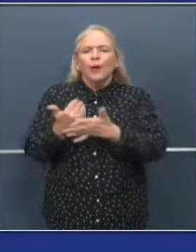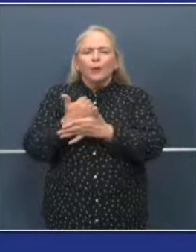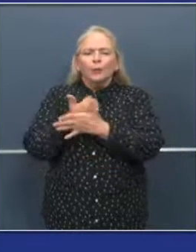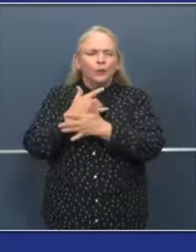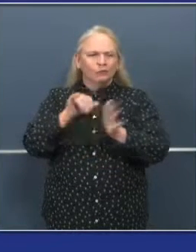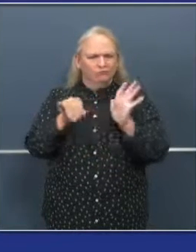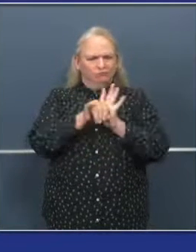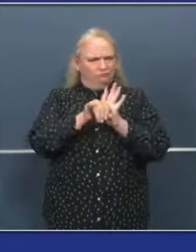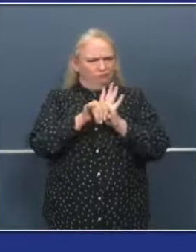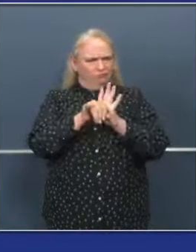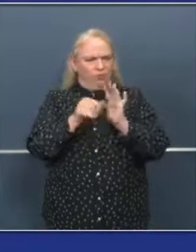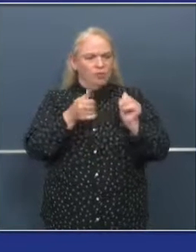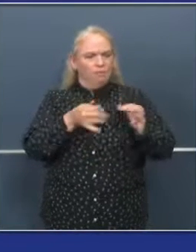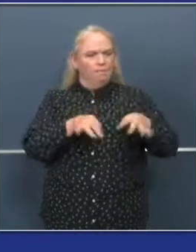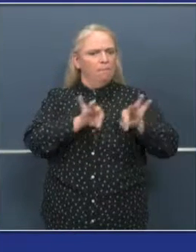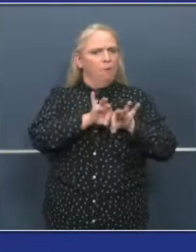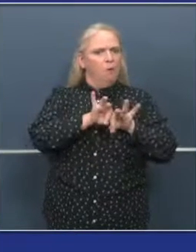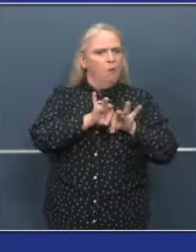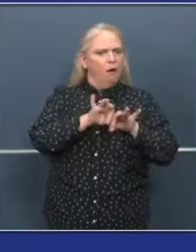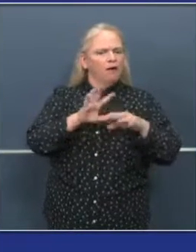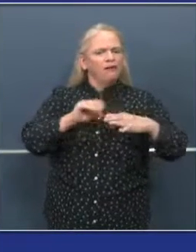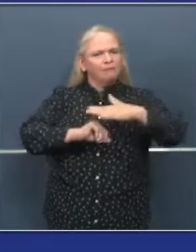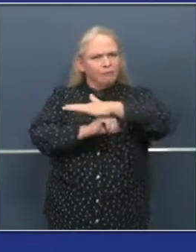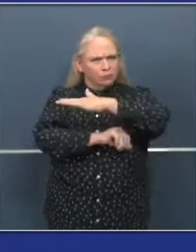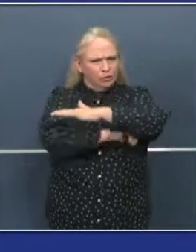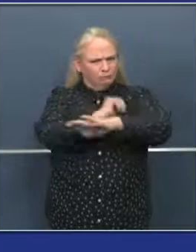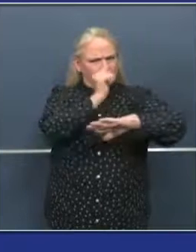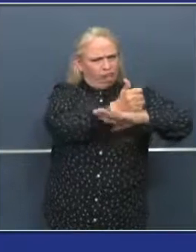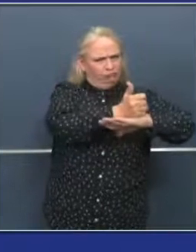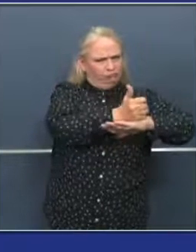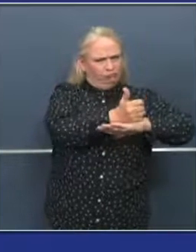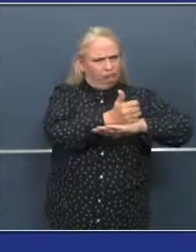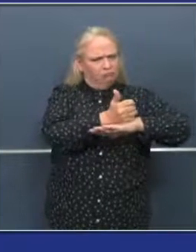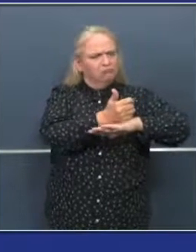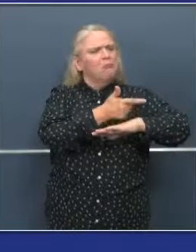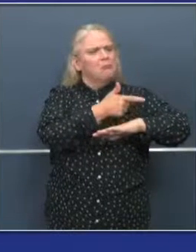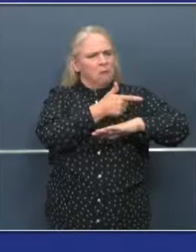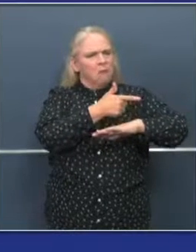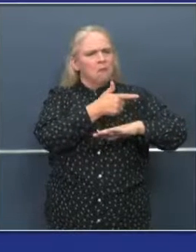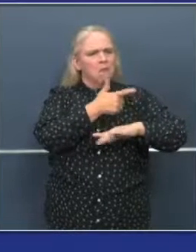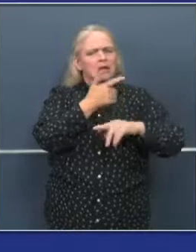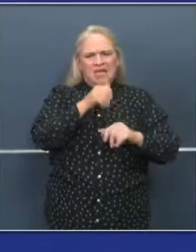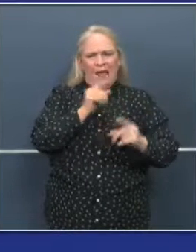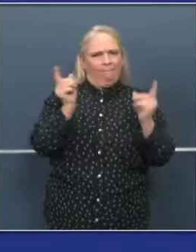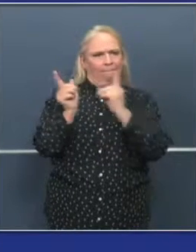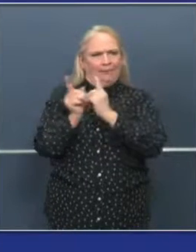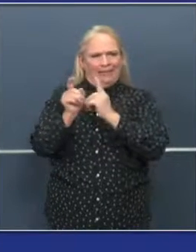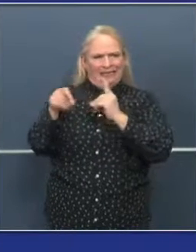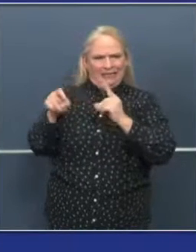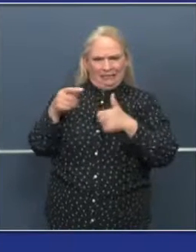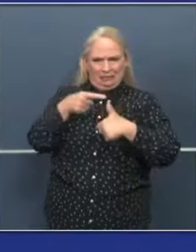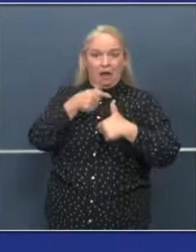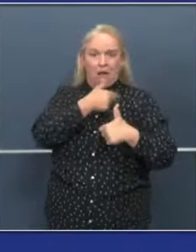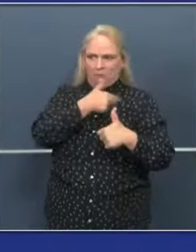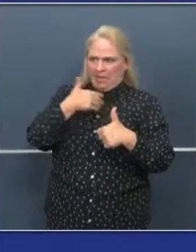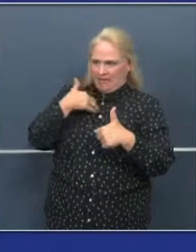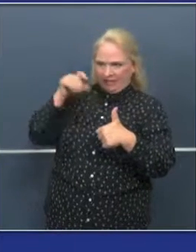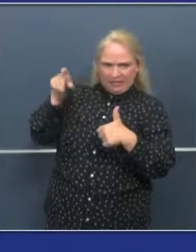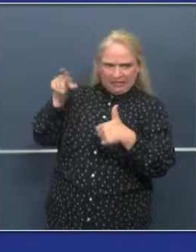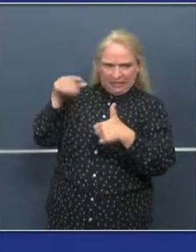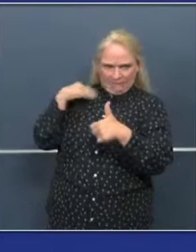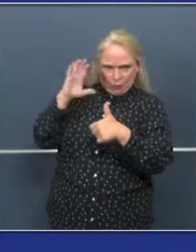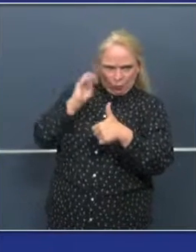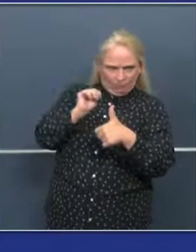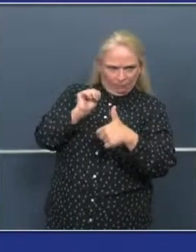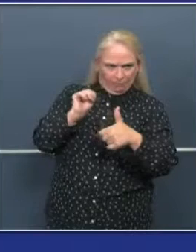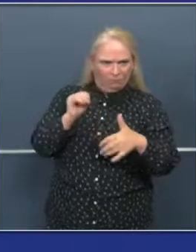components existing so that we can hospital meet the needs footprint, of the those that capacity need to access that exist within hospital a care hospital and setting receive high-quality and care in the within state the of larger